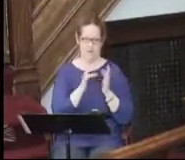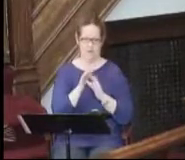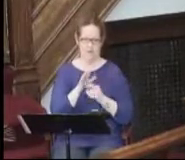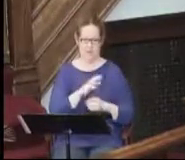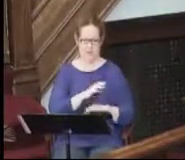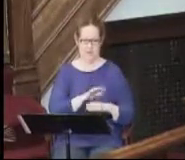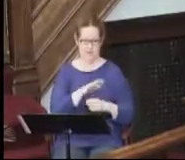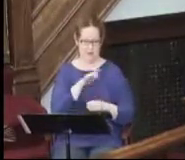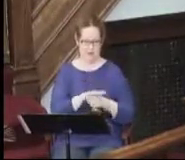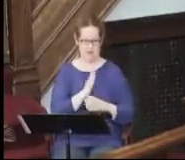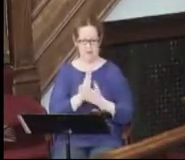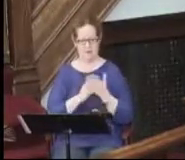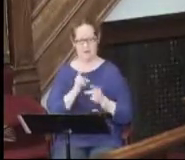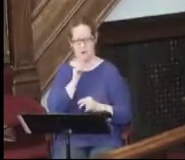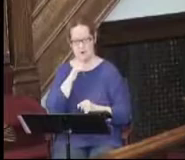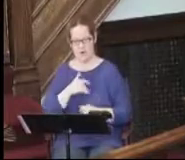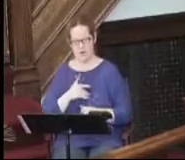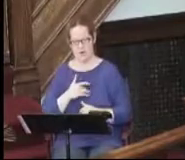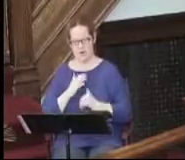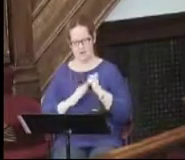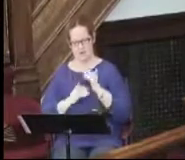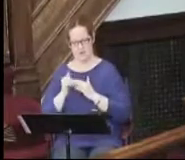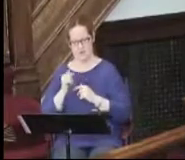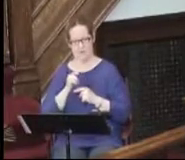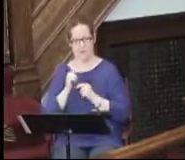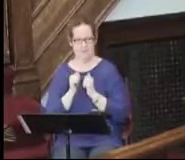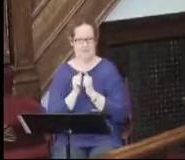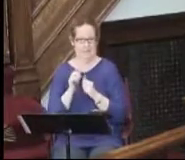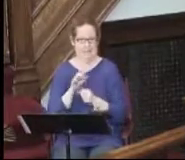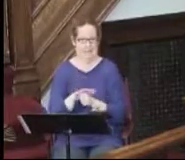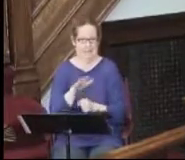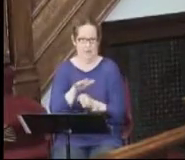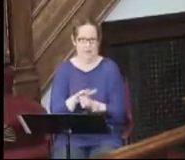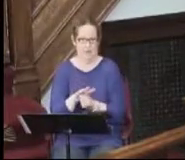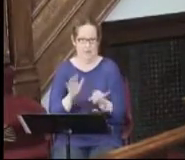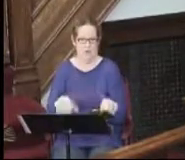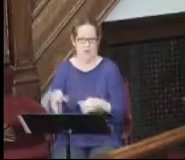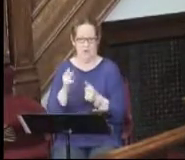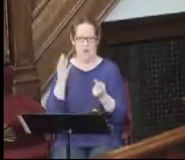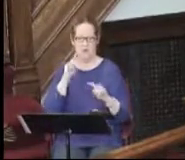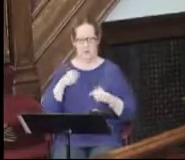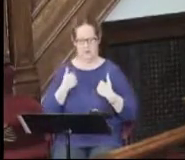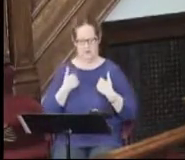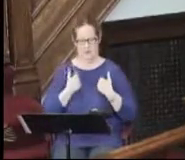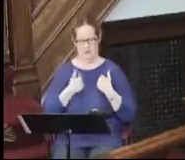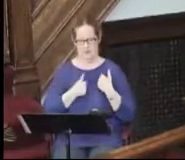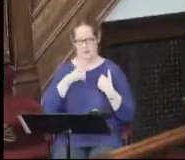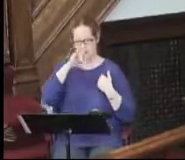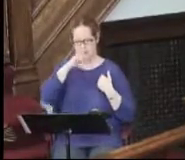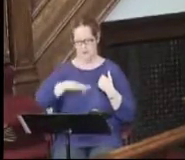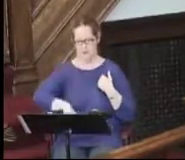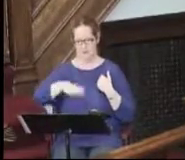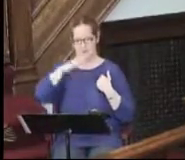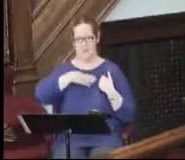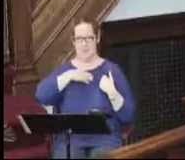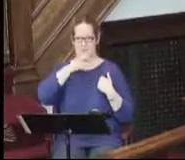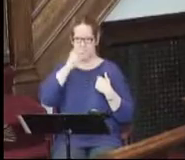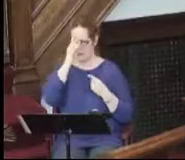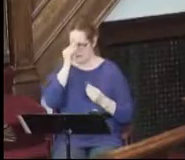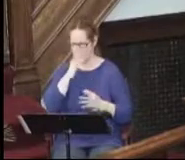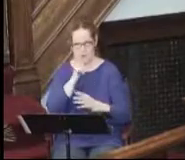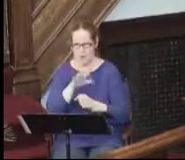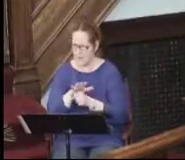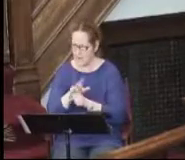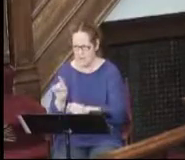angry, but some people are uncomfortable about anger in general. I know when I was a kid, my mom used to say, now don't get